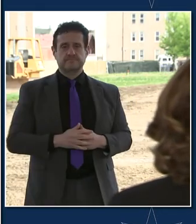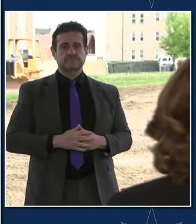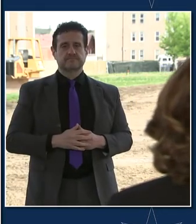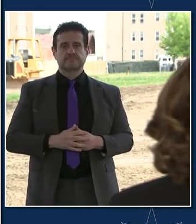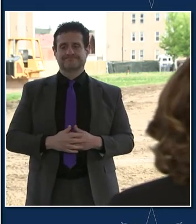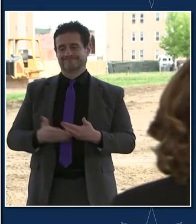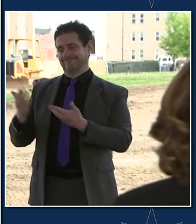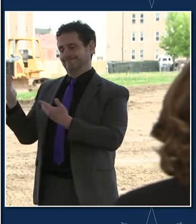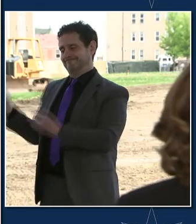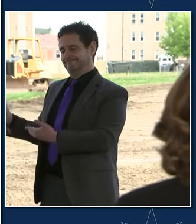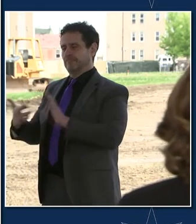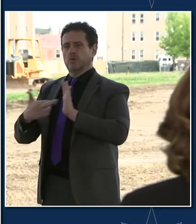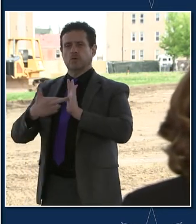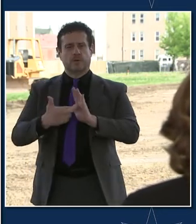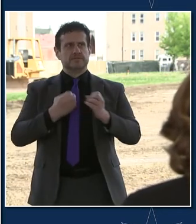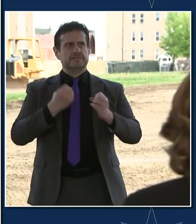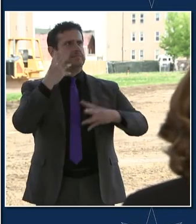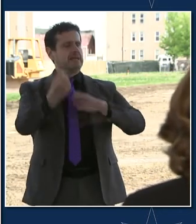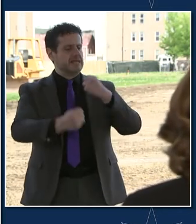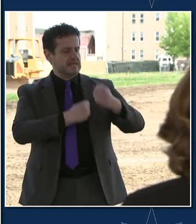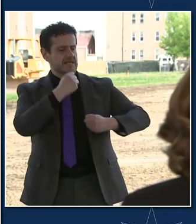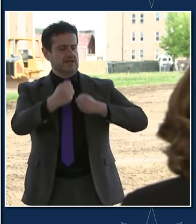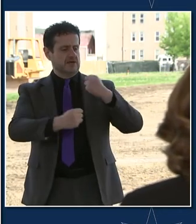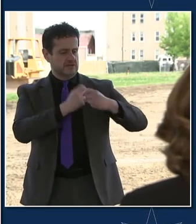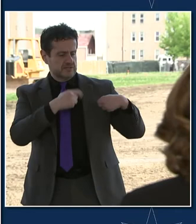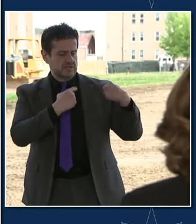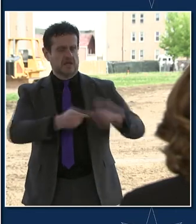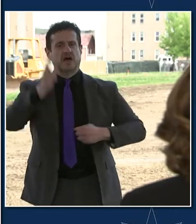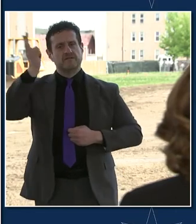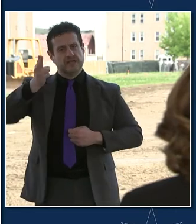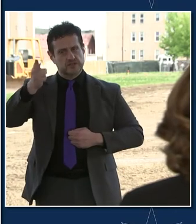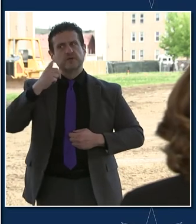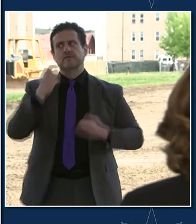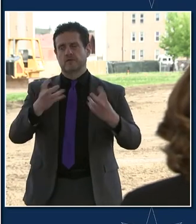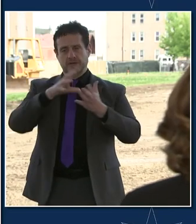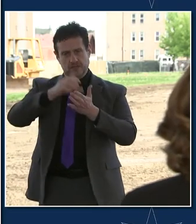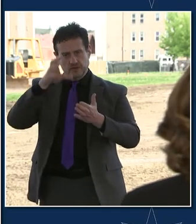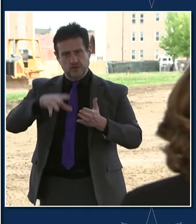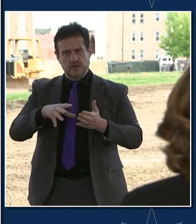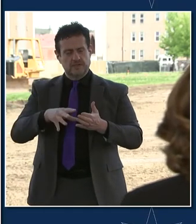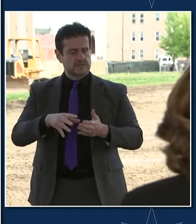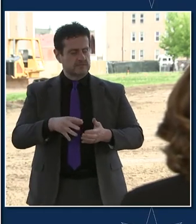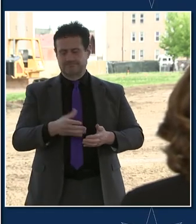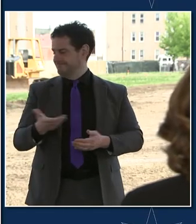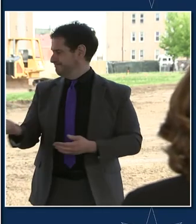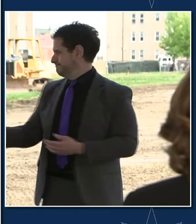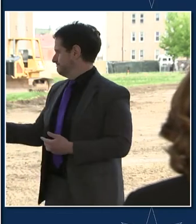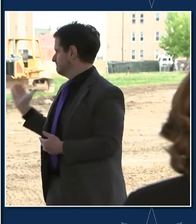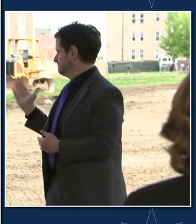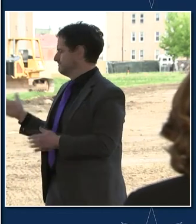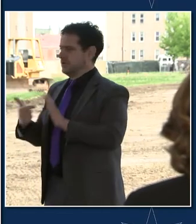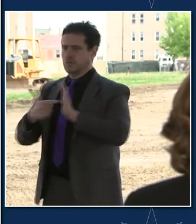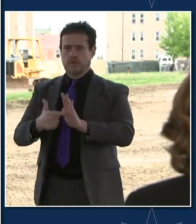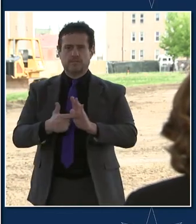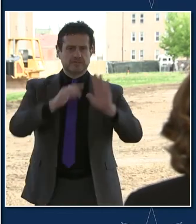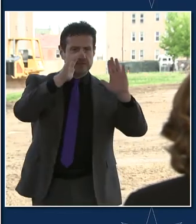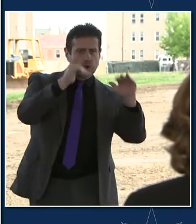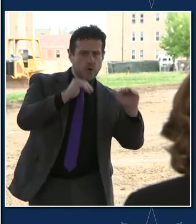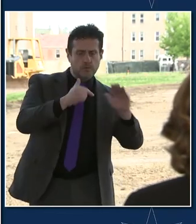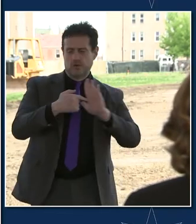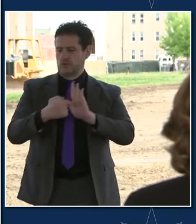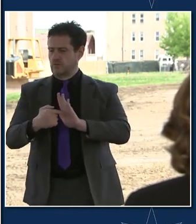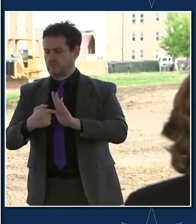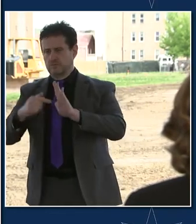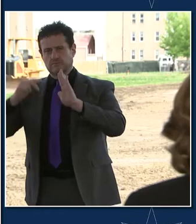space represents years of history for many students here. This space represents hope and healing,